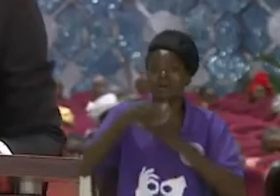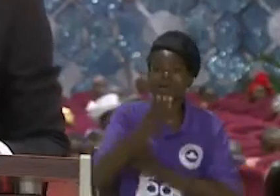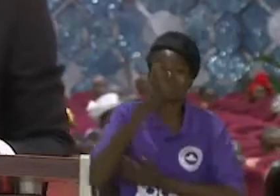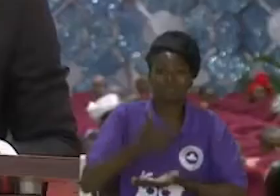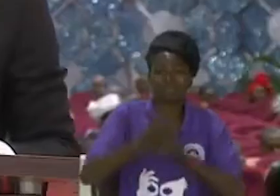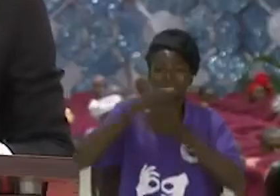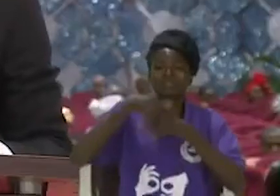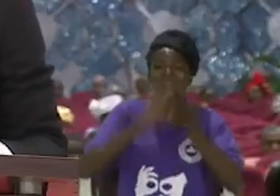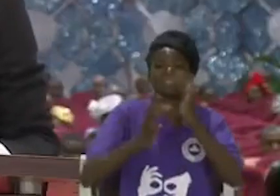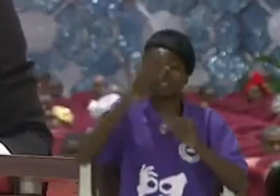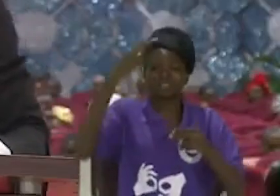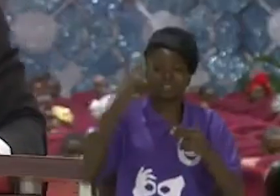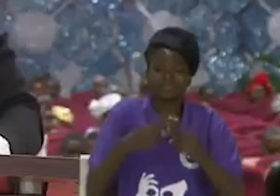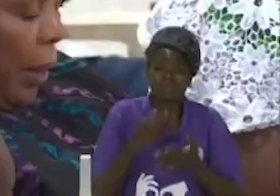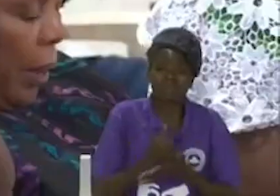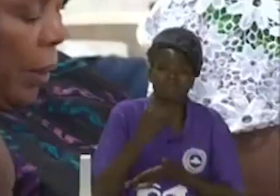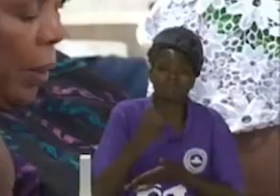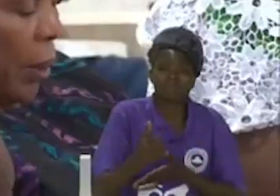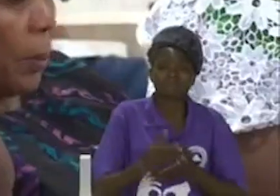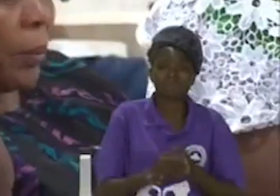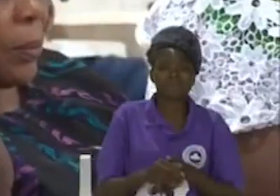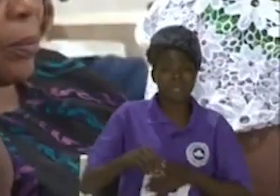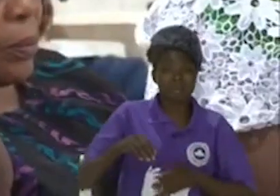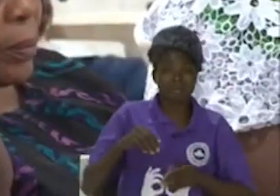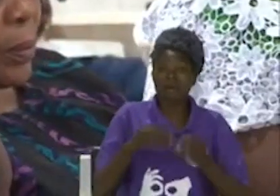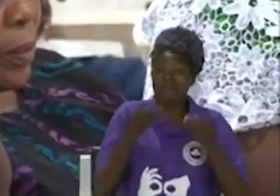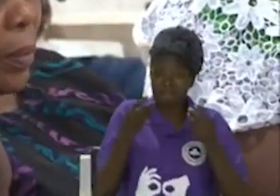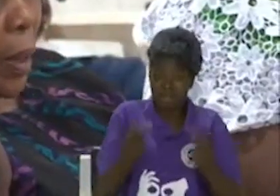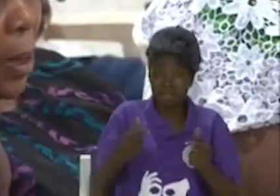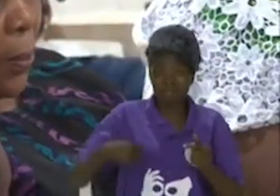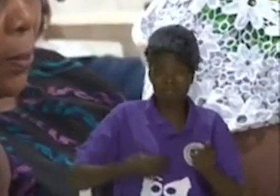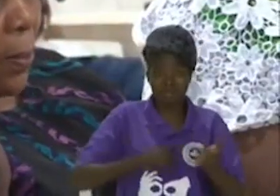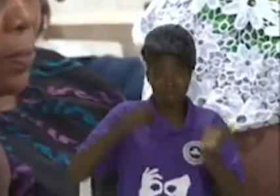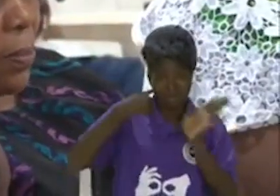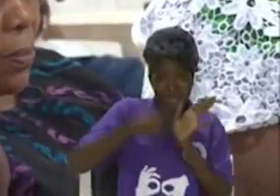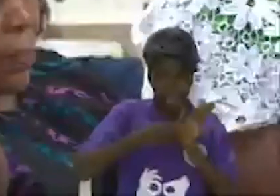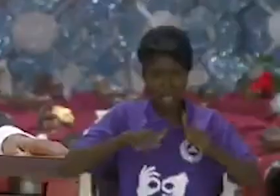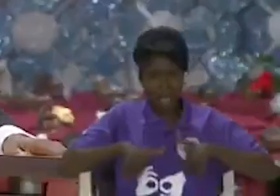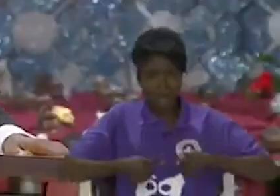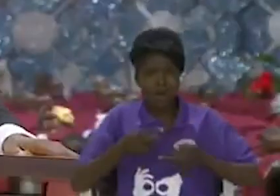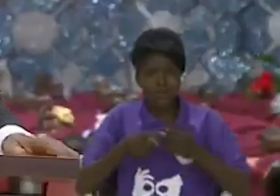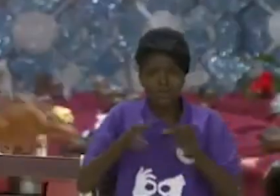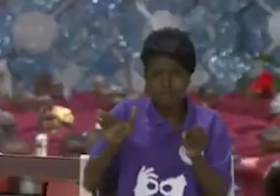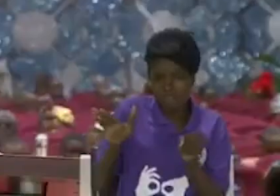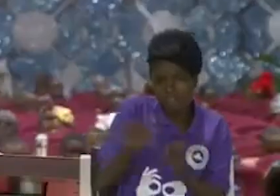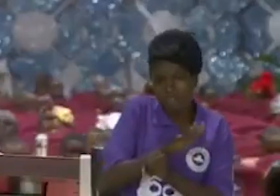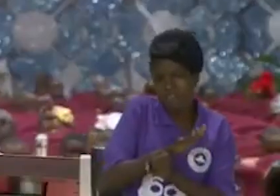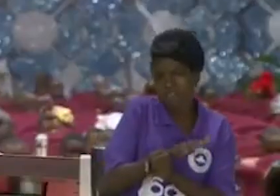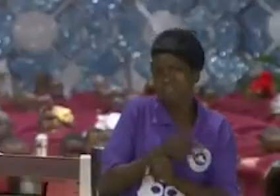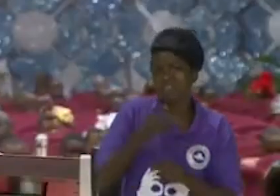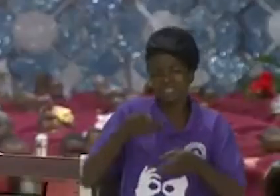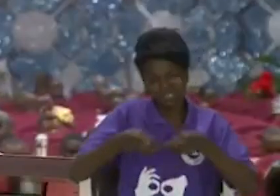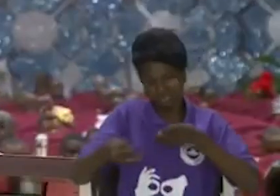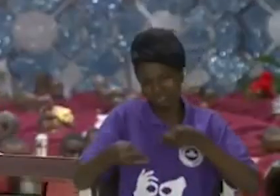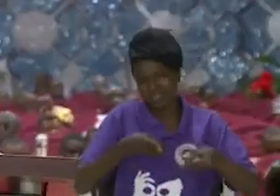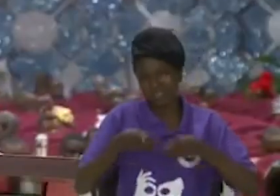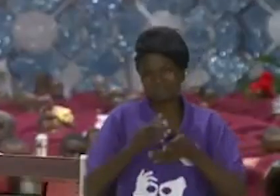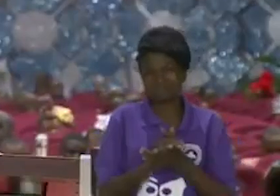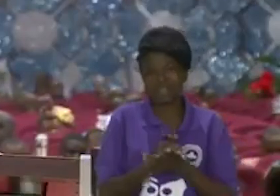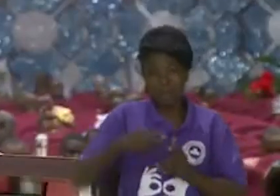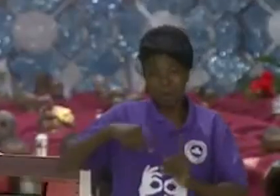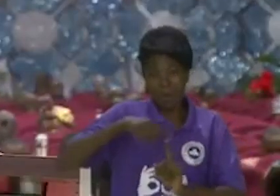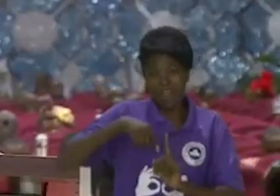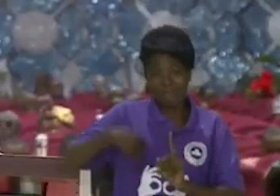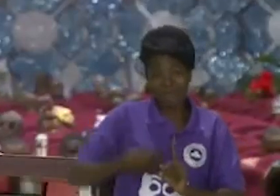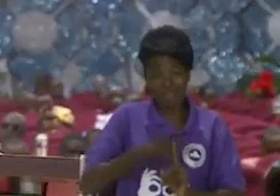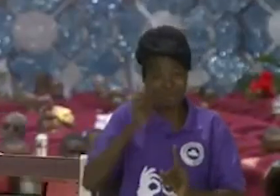of Jesus. So quickly we look at how we can fulfill the dominion mandate, because we have understood that the